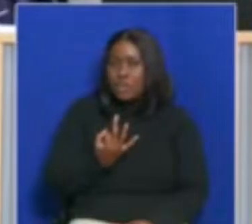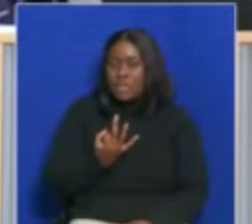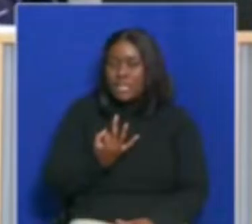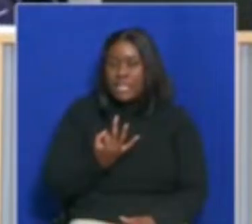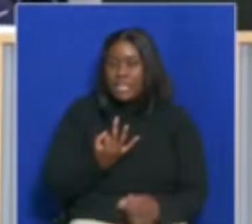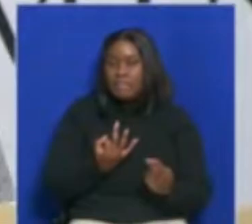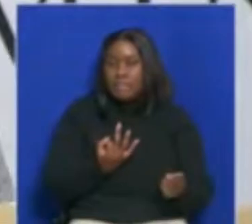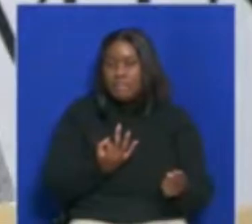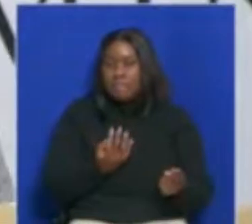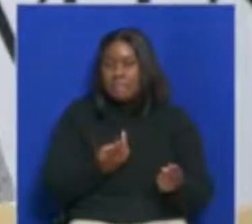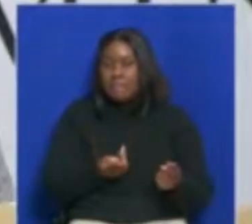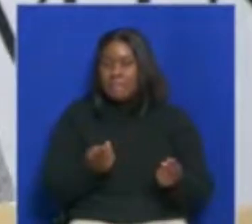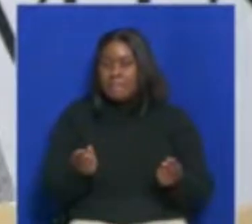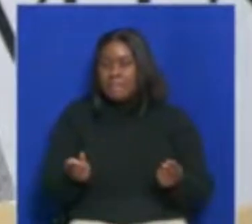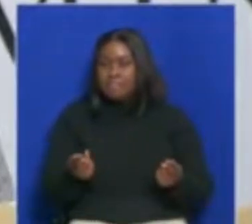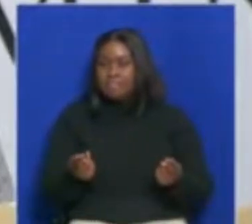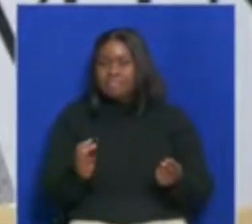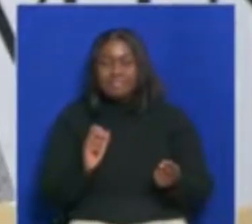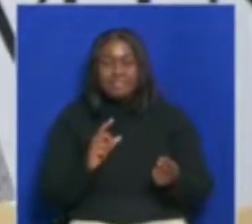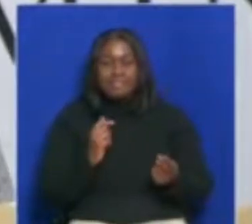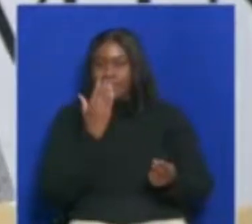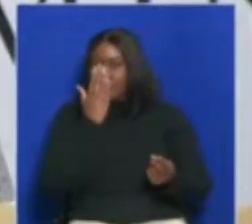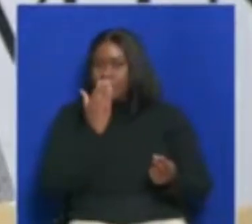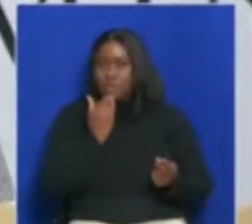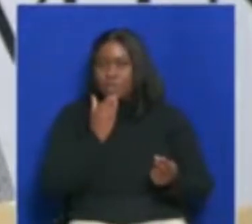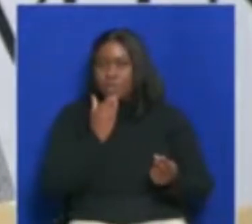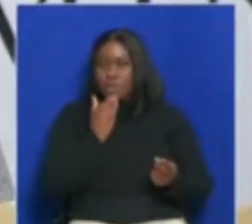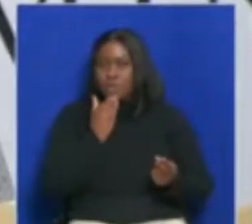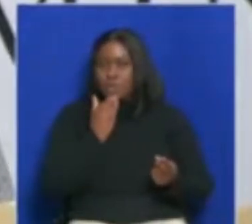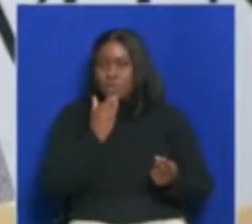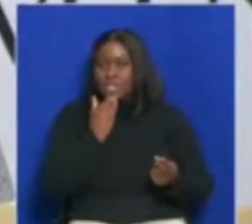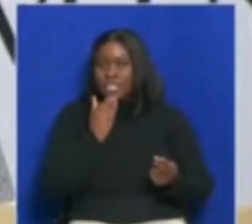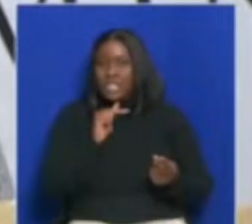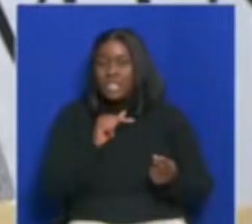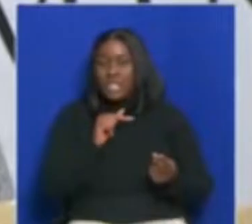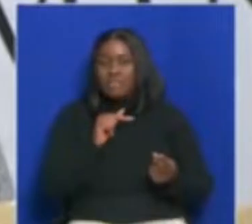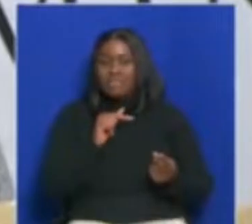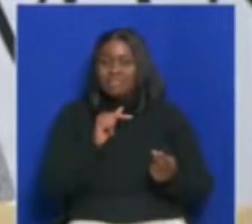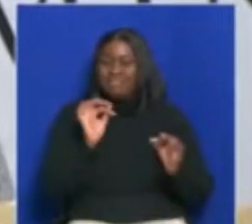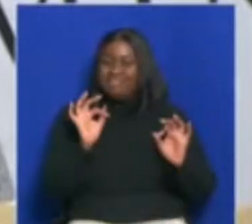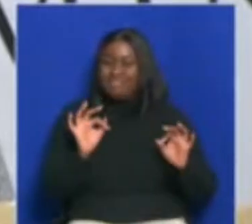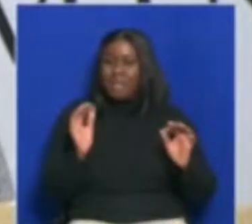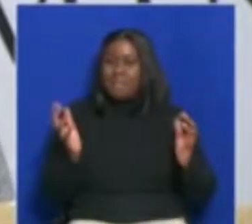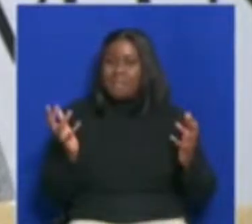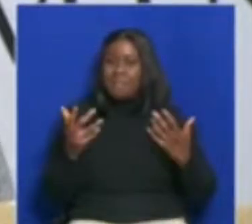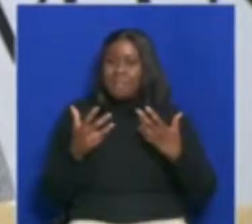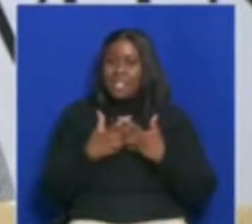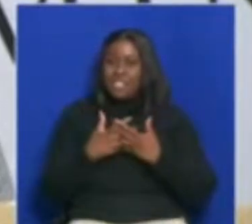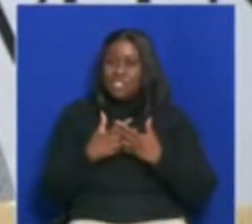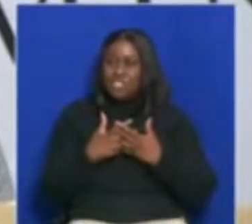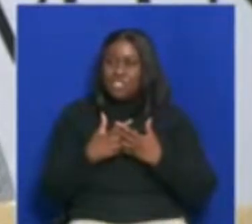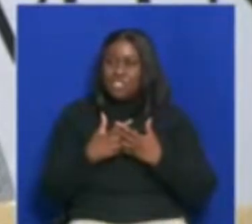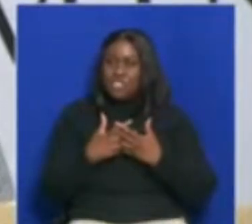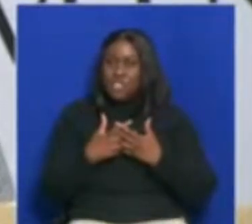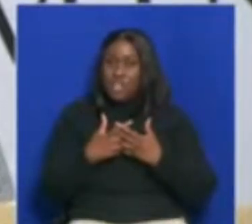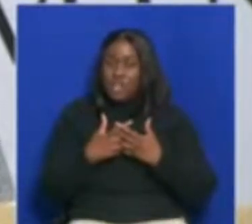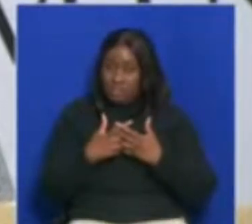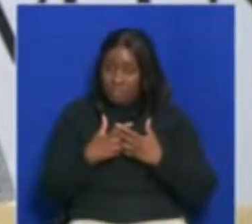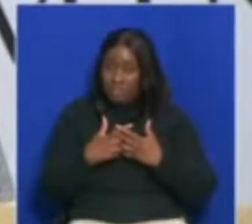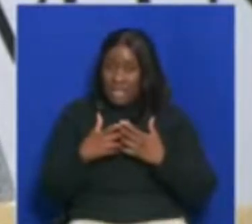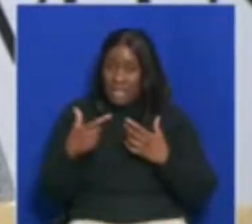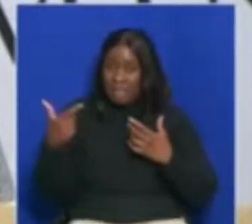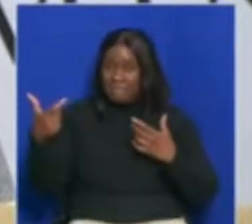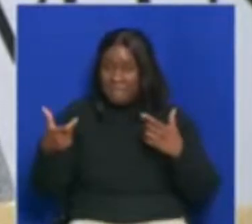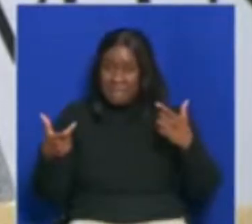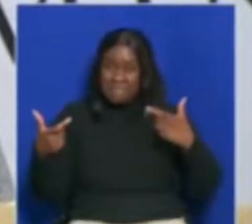That photo doesn't depict a gun battle between the deceased